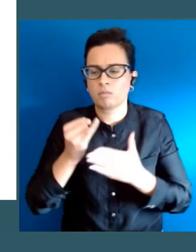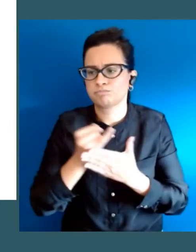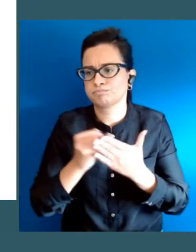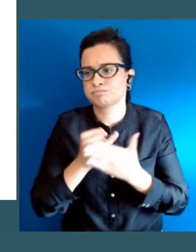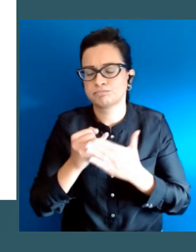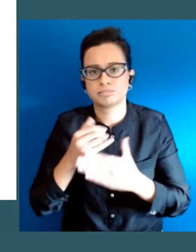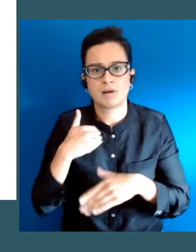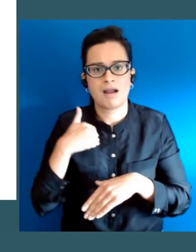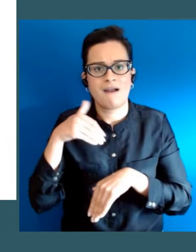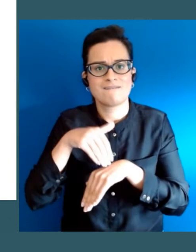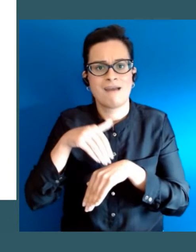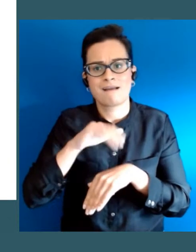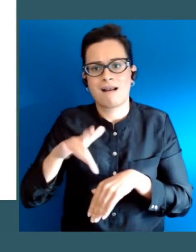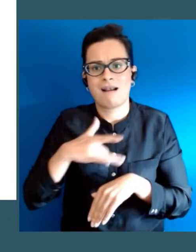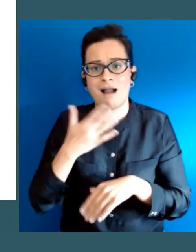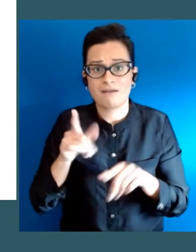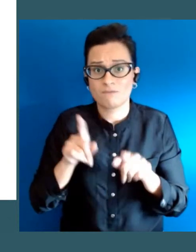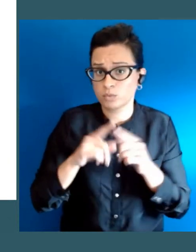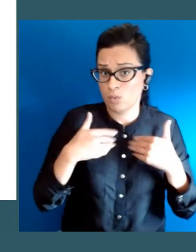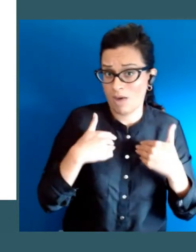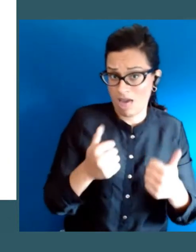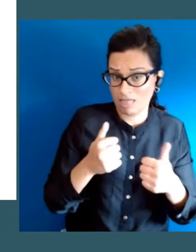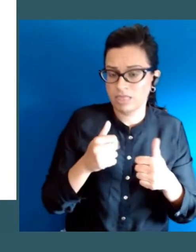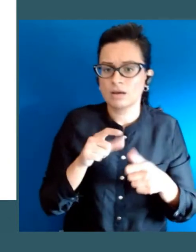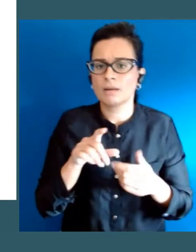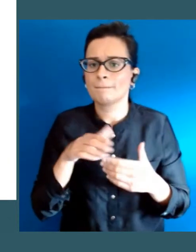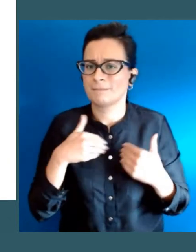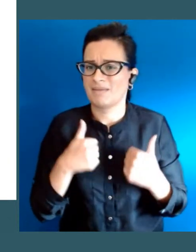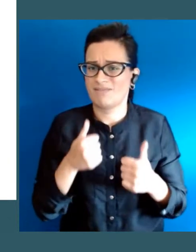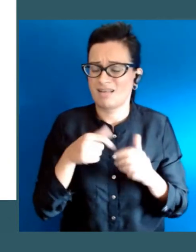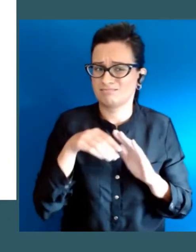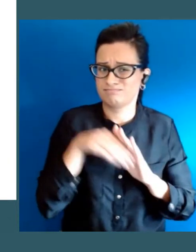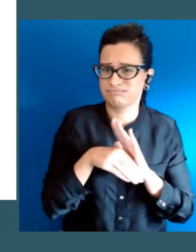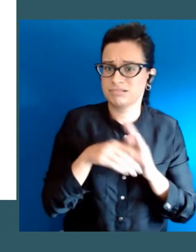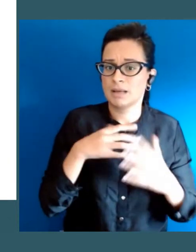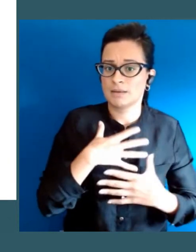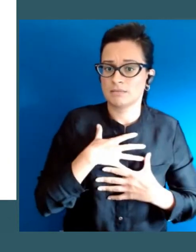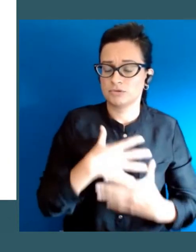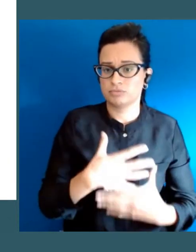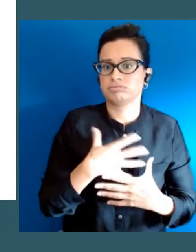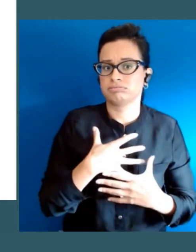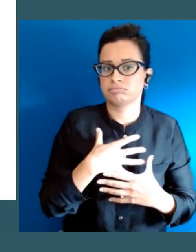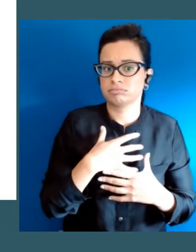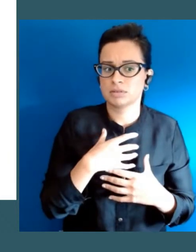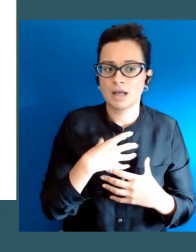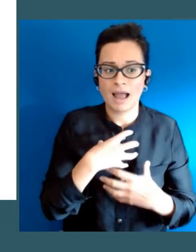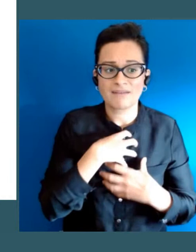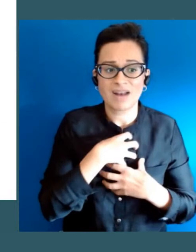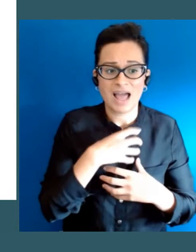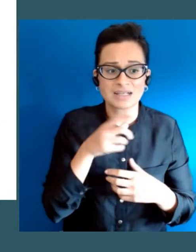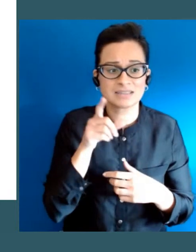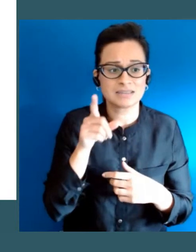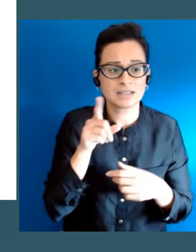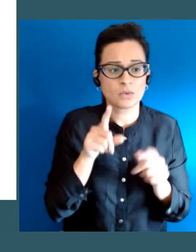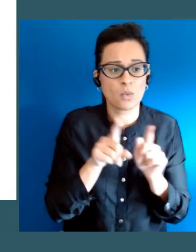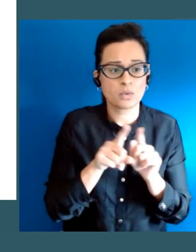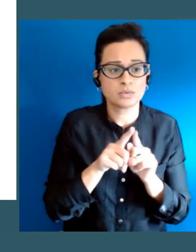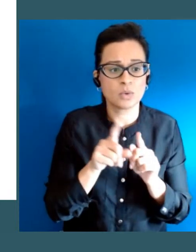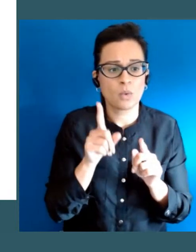individuals' health, resulting in anaphylaxis and worst case scenario